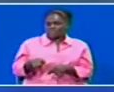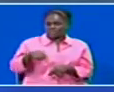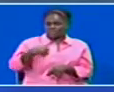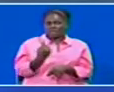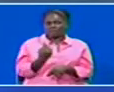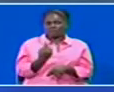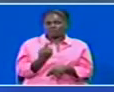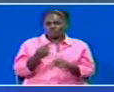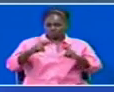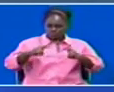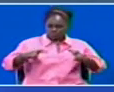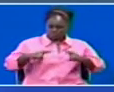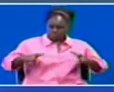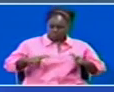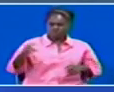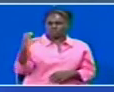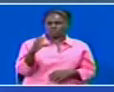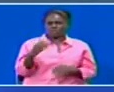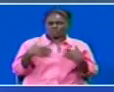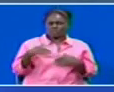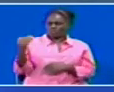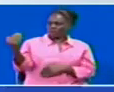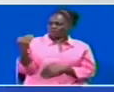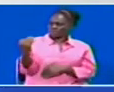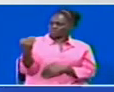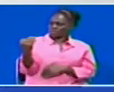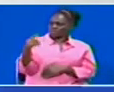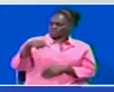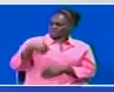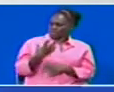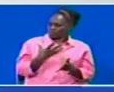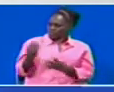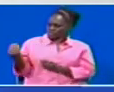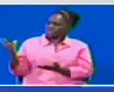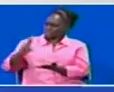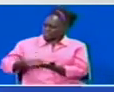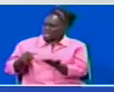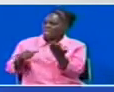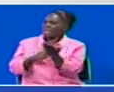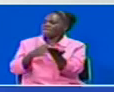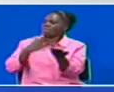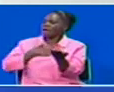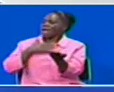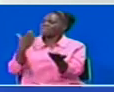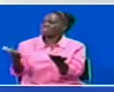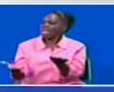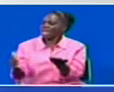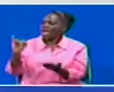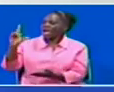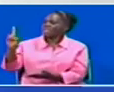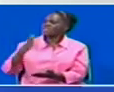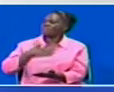also carrying out civic education, and people are asking. People say, "I went to register and I found my name, my ID